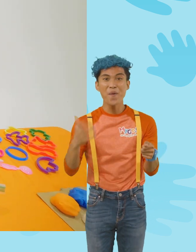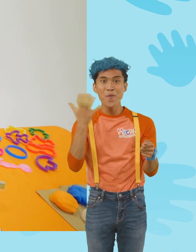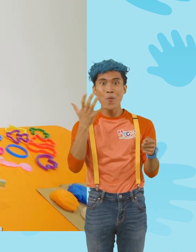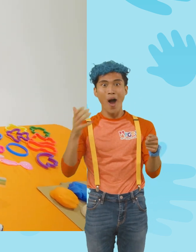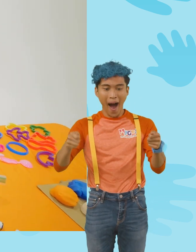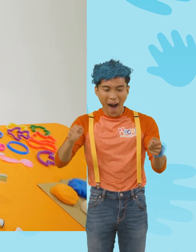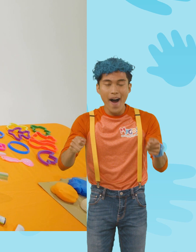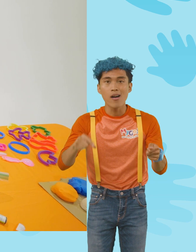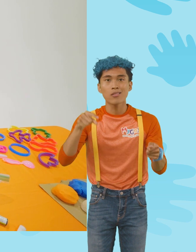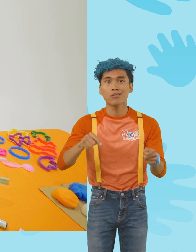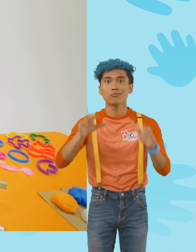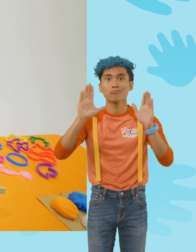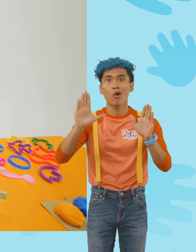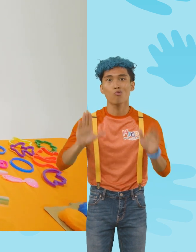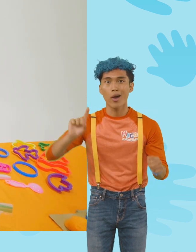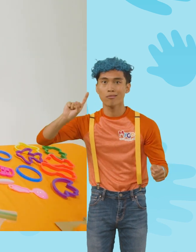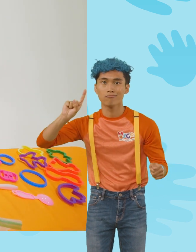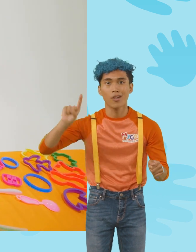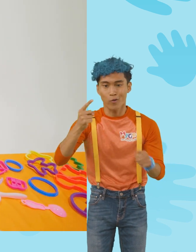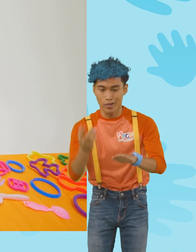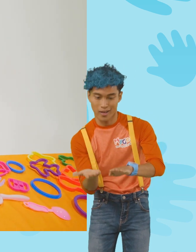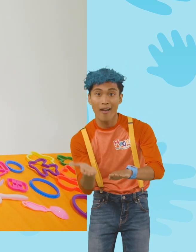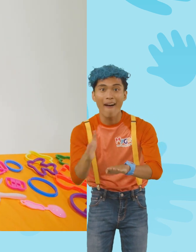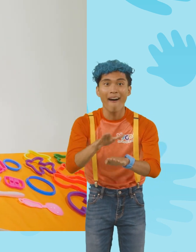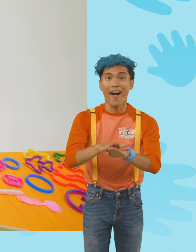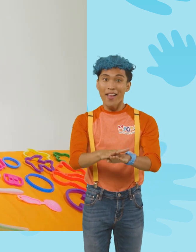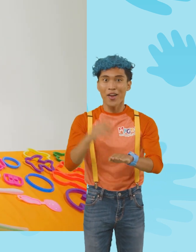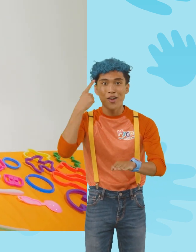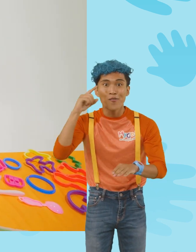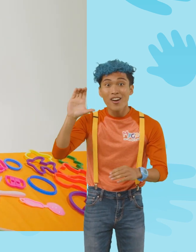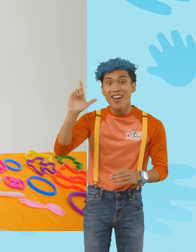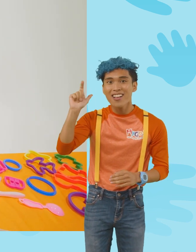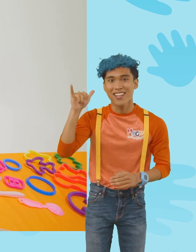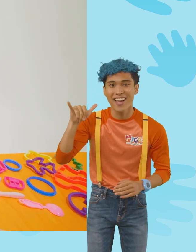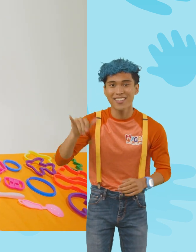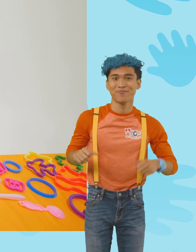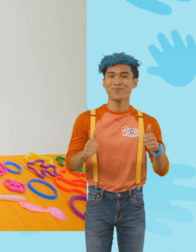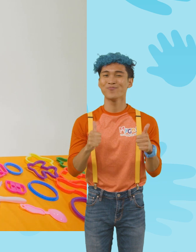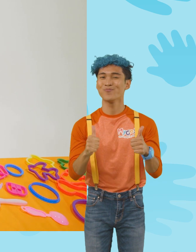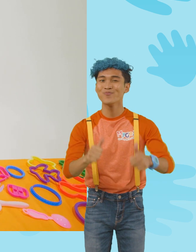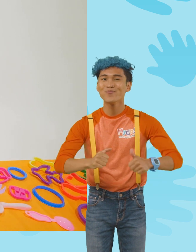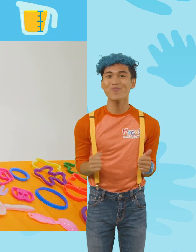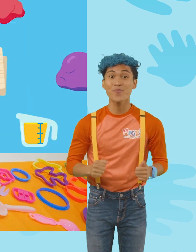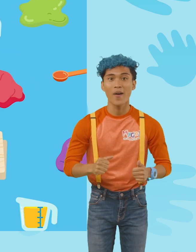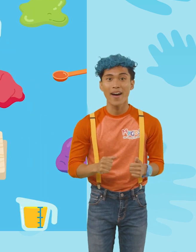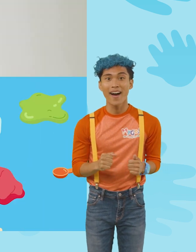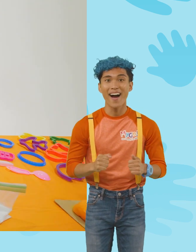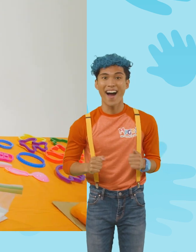Whoa. Wow, that is a great base for the clay we're making. Okay, all